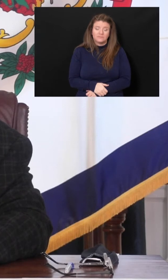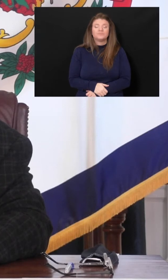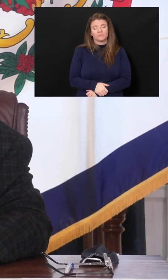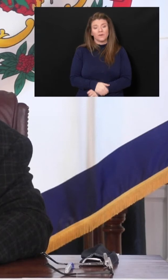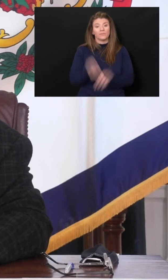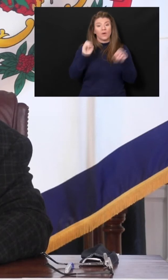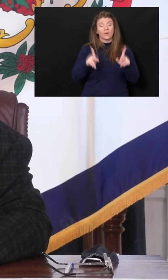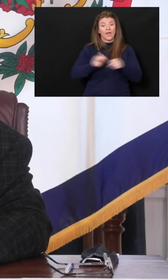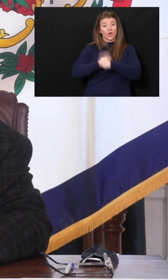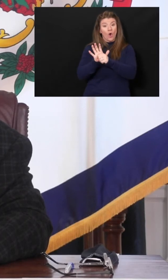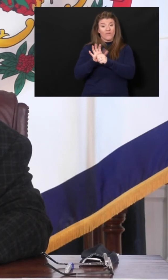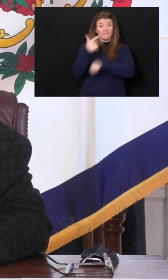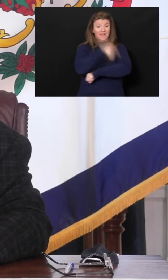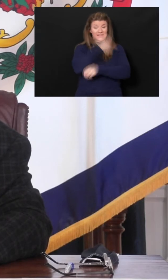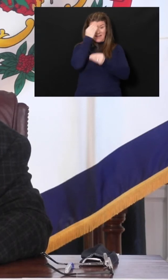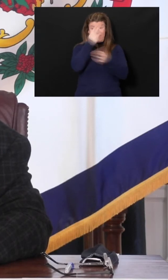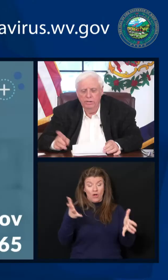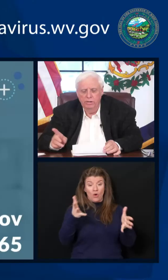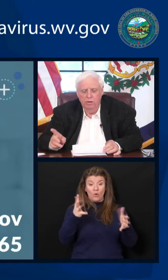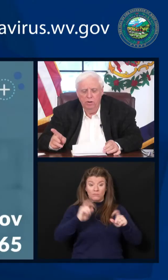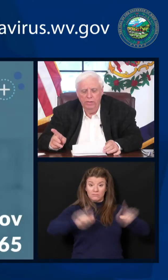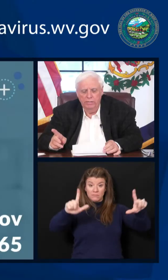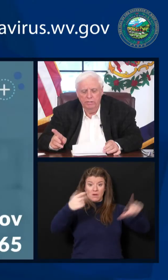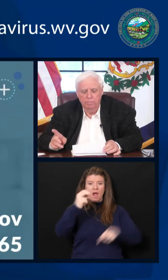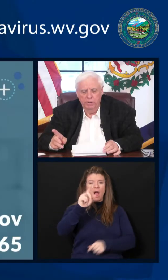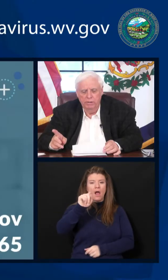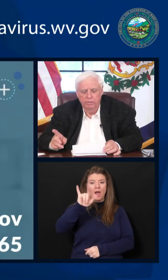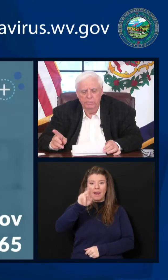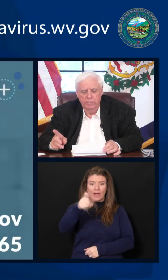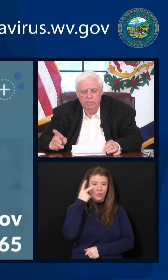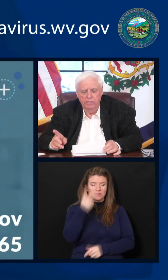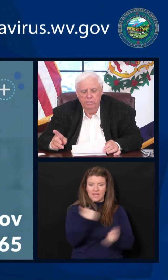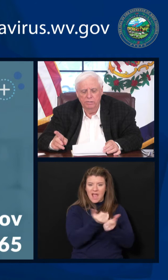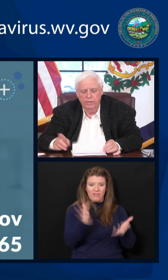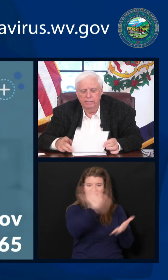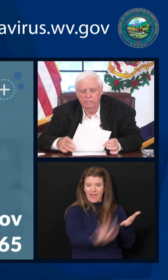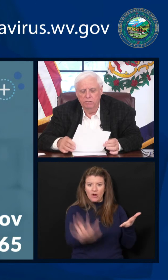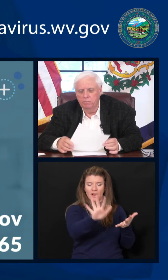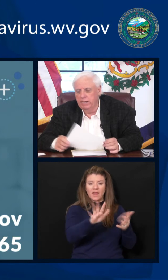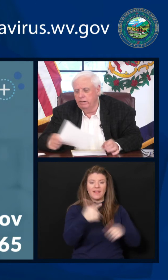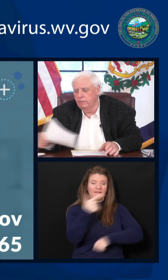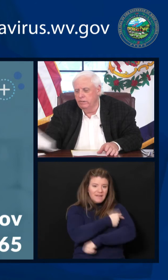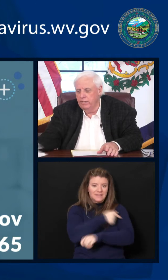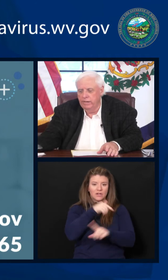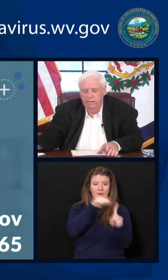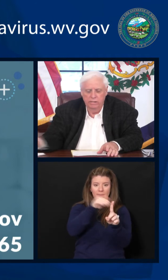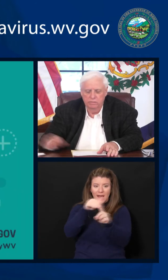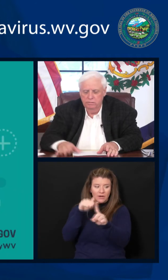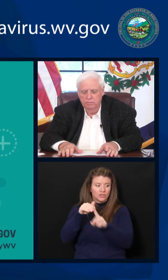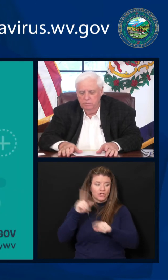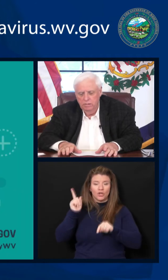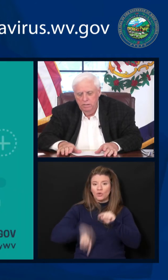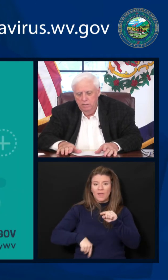Okay, the COVID vaccine info hotline, you know, all that's up there and everything. You know, vaccine reminders, you can't